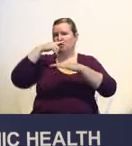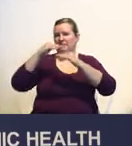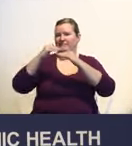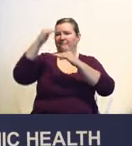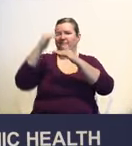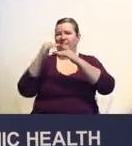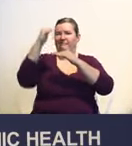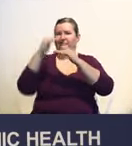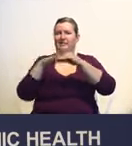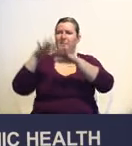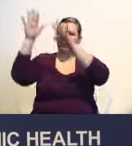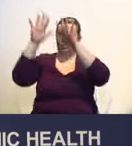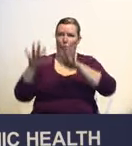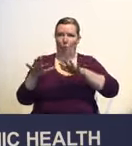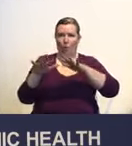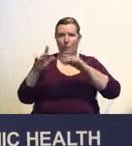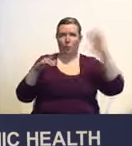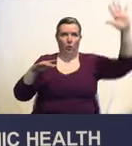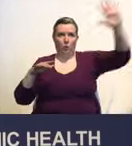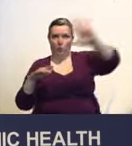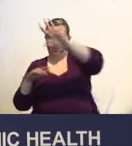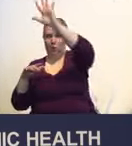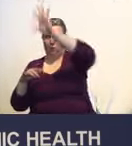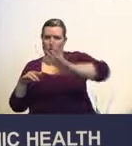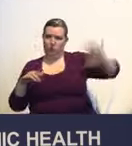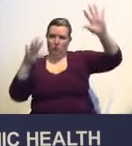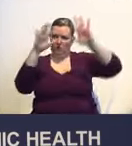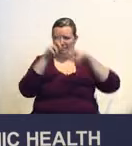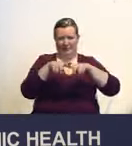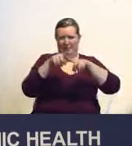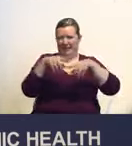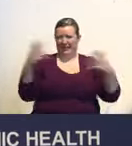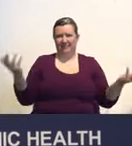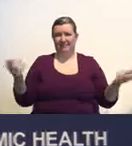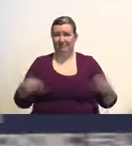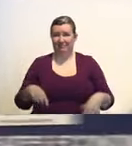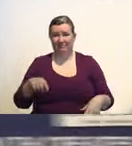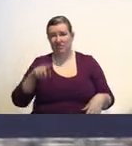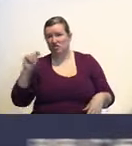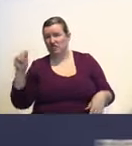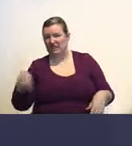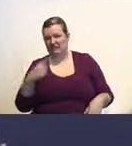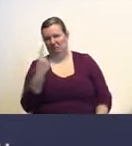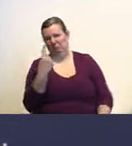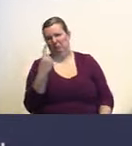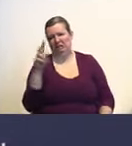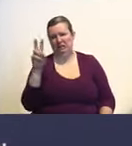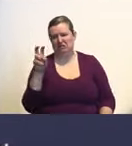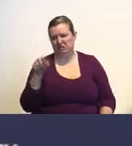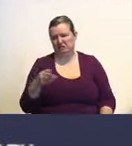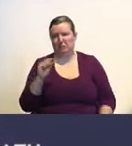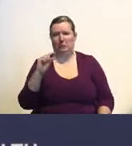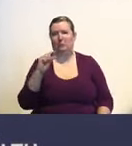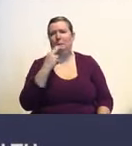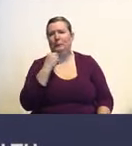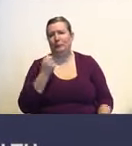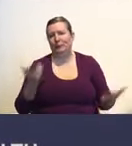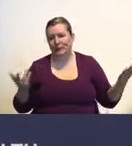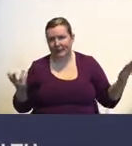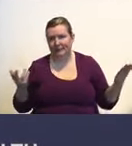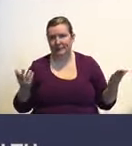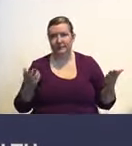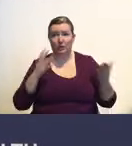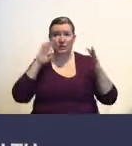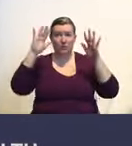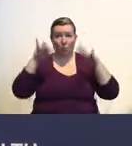ultimately tracks. And down around here, you're talking about an inch. An inch or so. Okay. Thank you. And probably hitting both the morning and the evening commute.